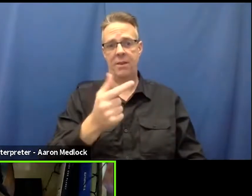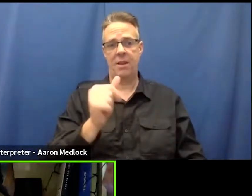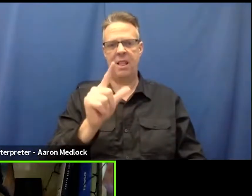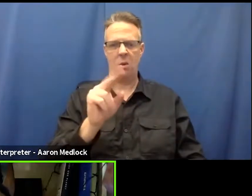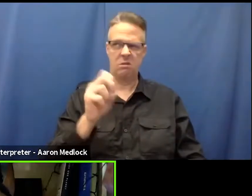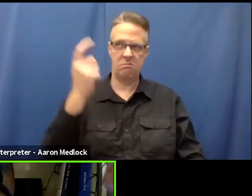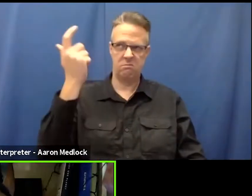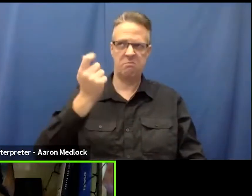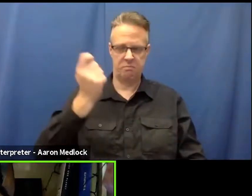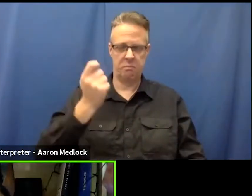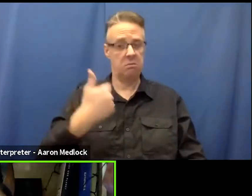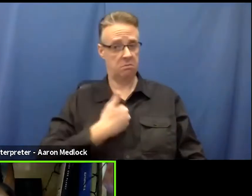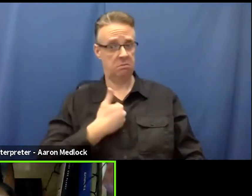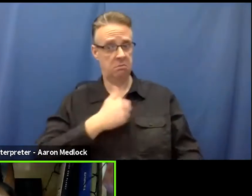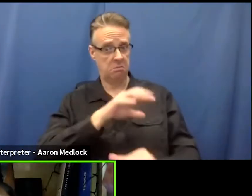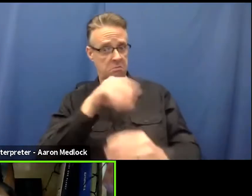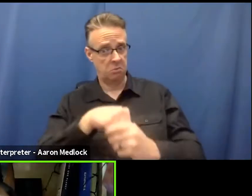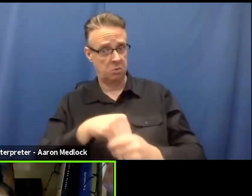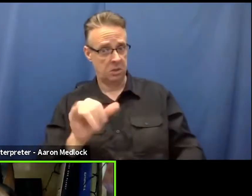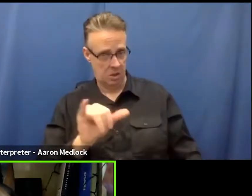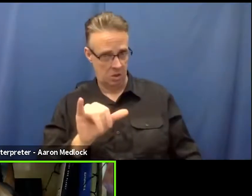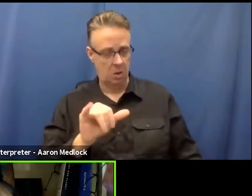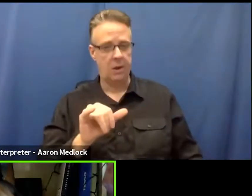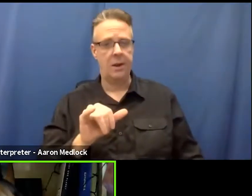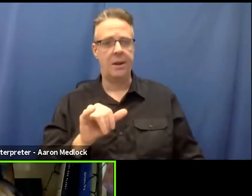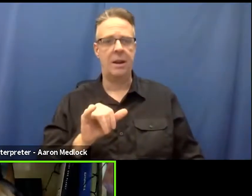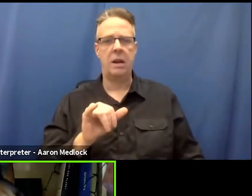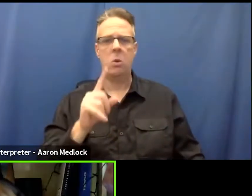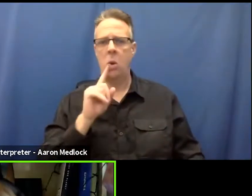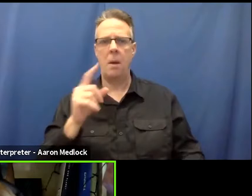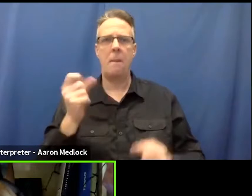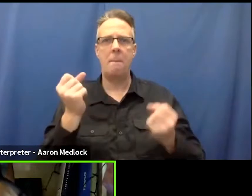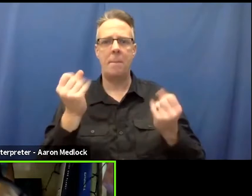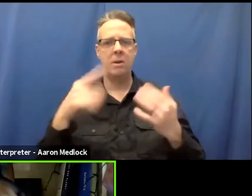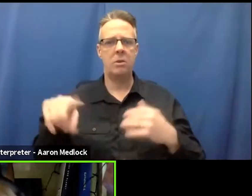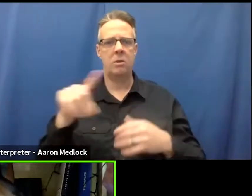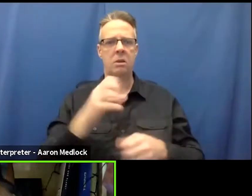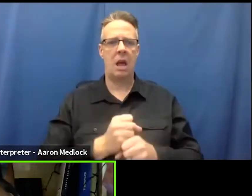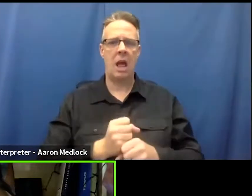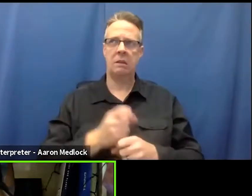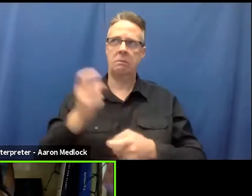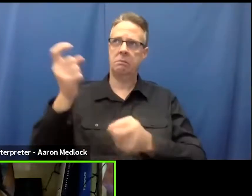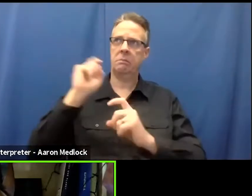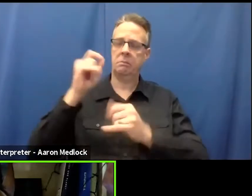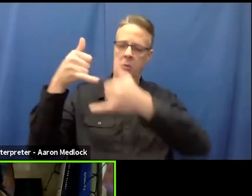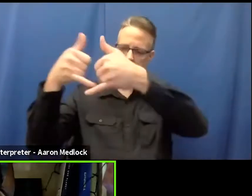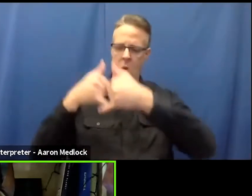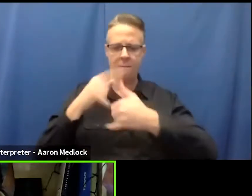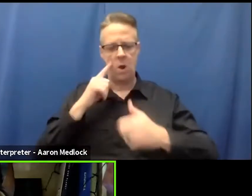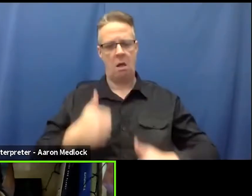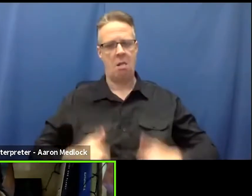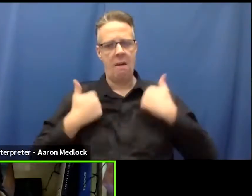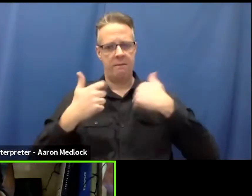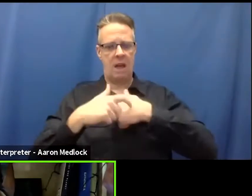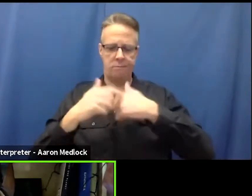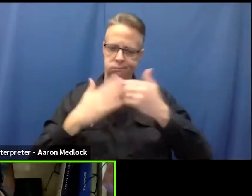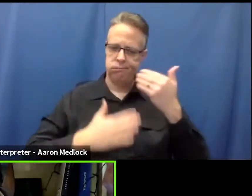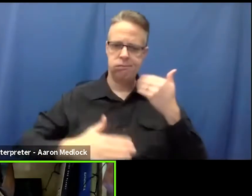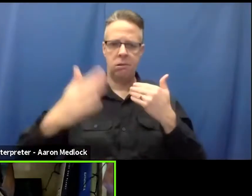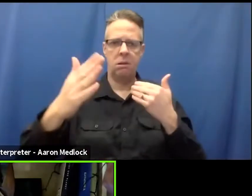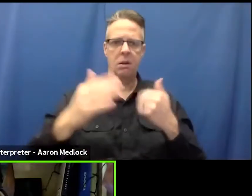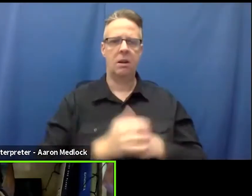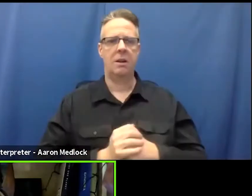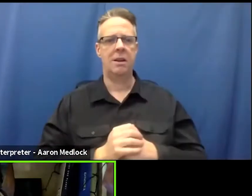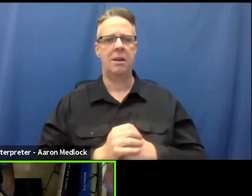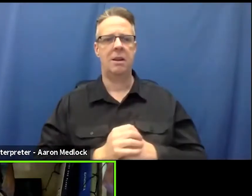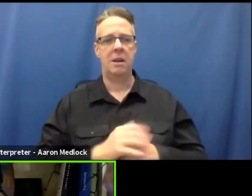included, many people got a lifetime award. So you would be judged through